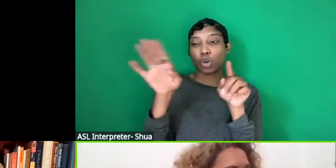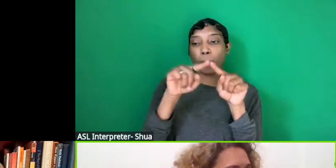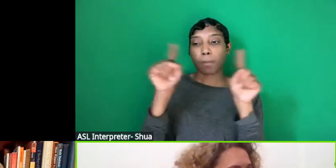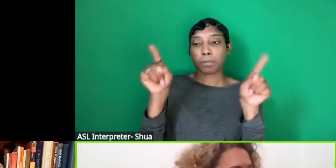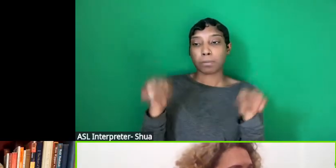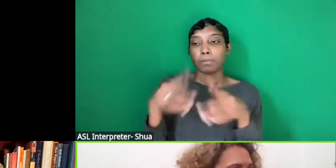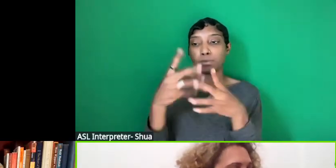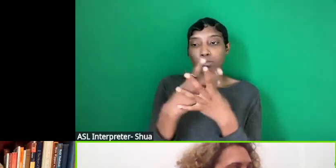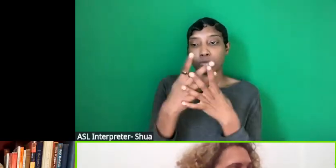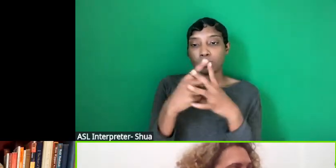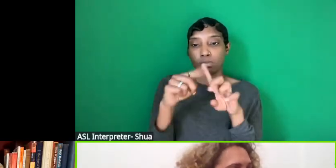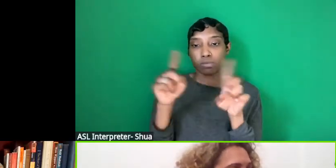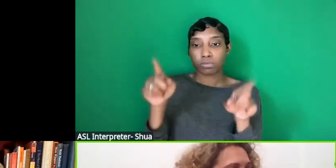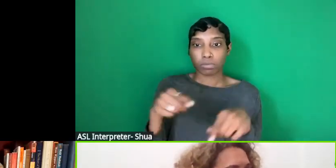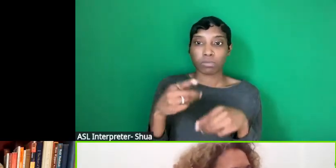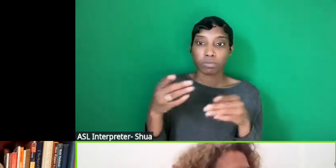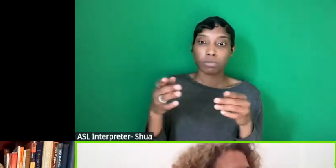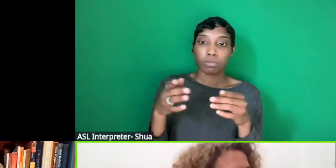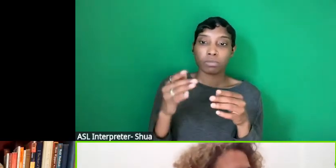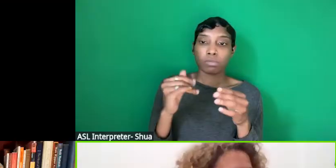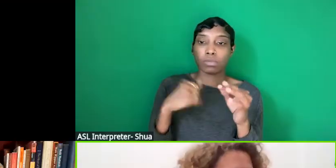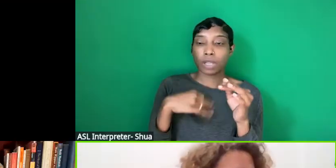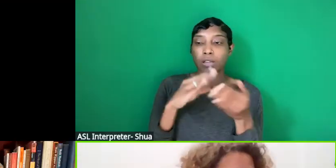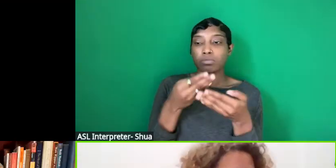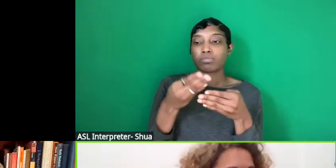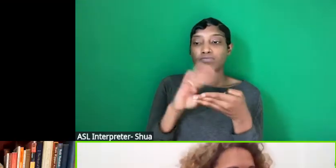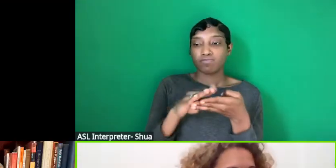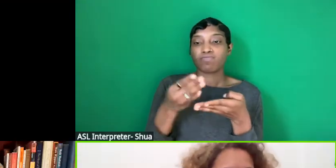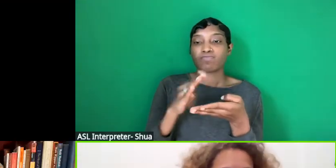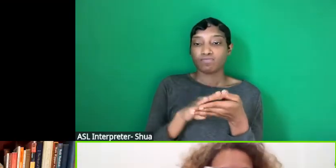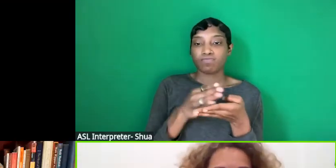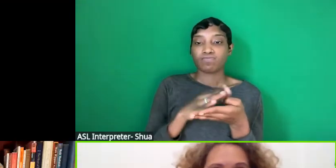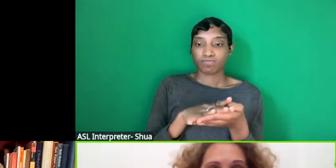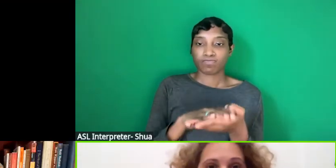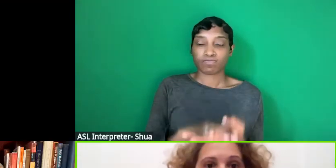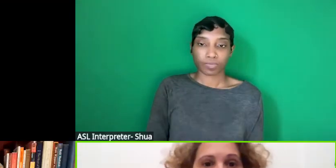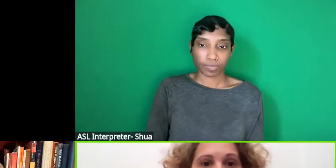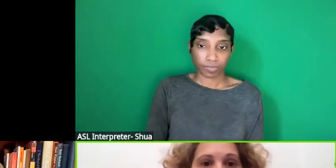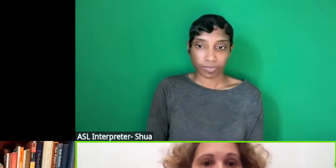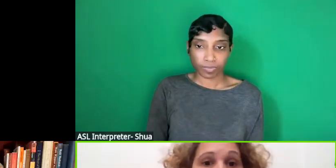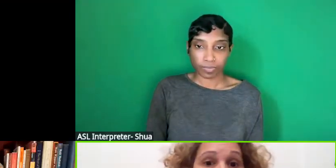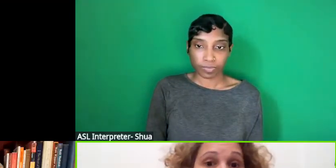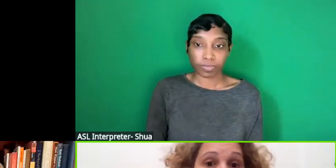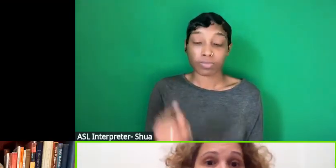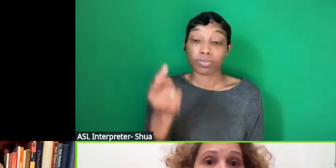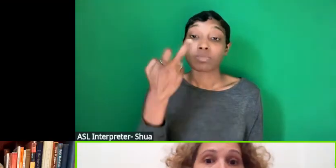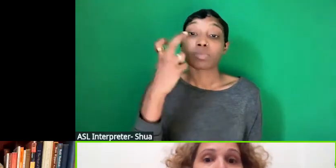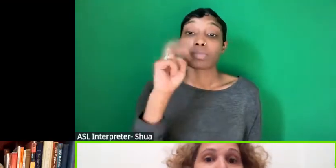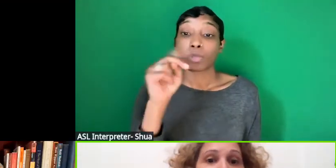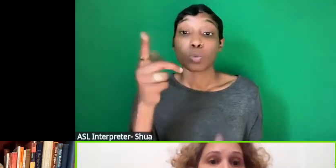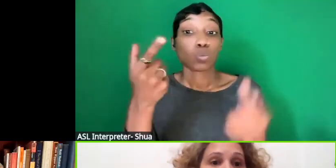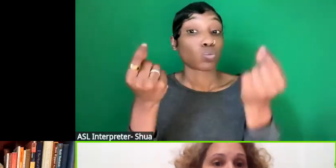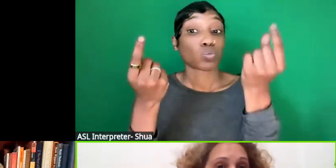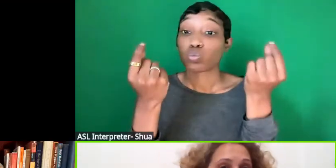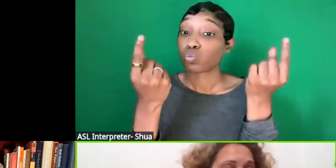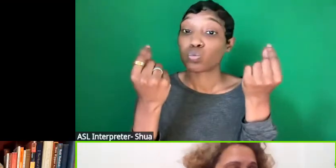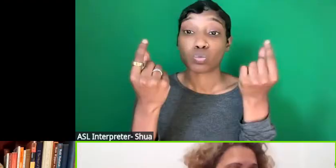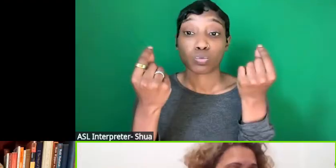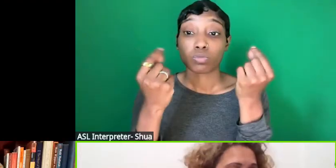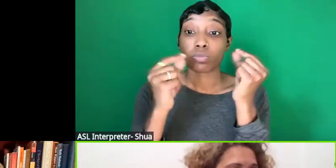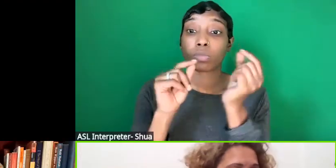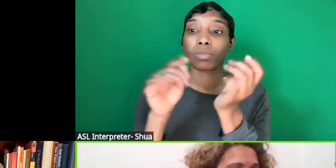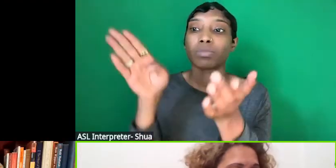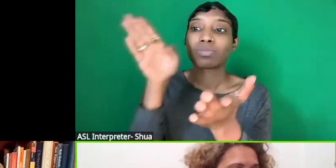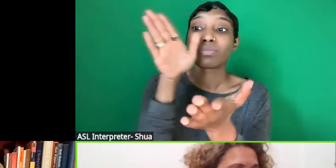it was currently in already, and then I just did a tri-fold again. And then what you are going to do is absorb